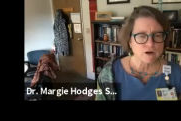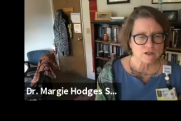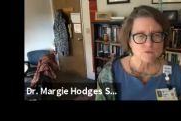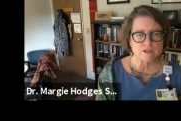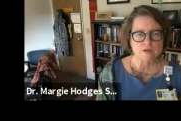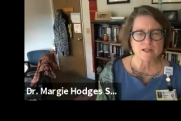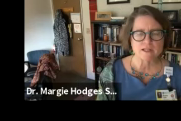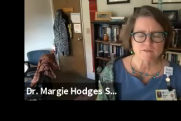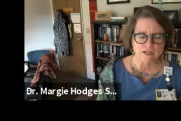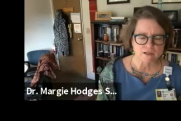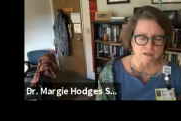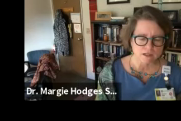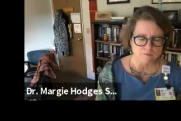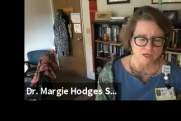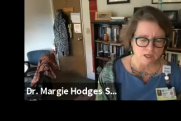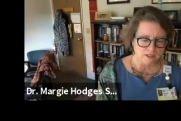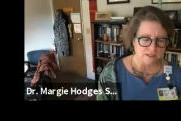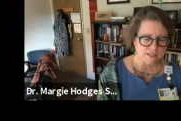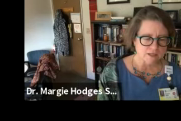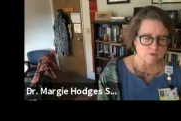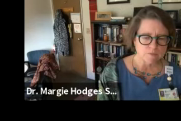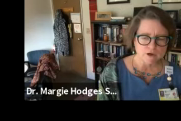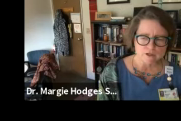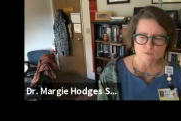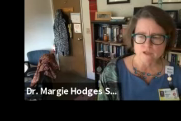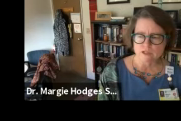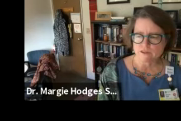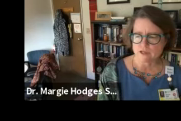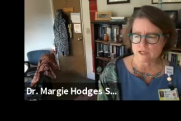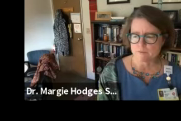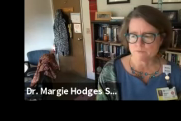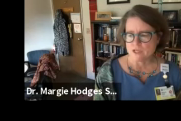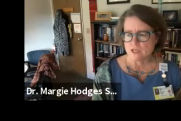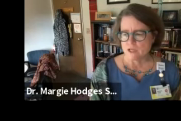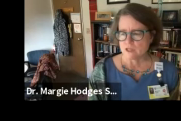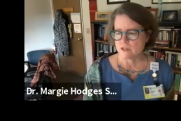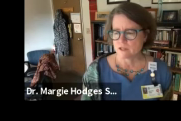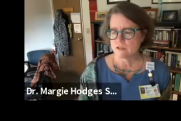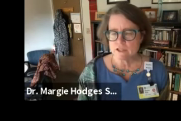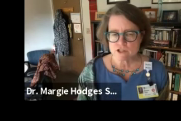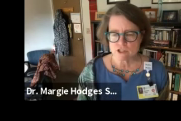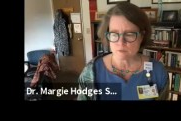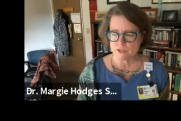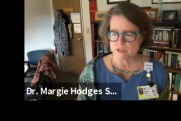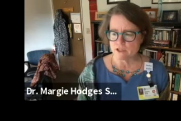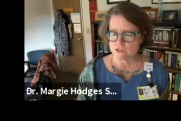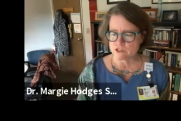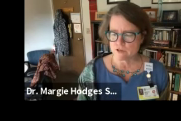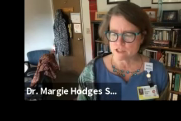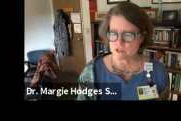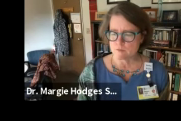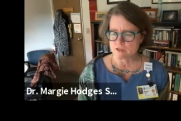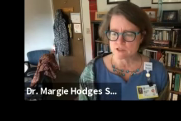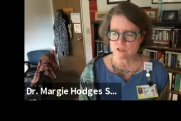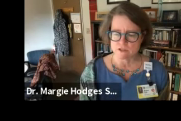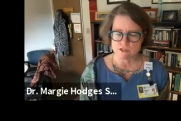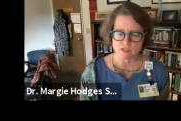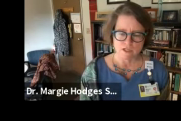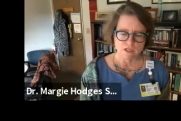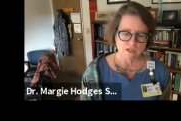we partnered with our palliative care colleagues, and we partnered with the leadership at the University of Rochester